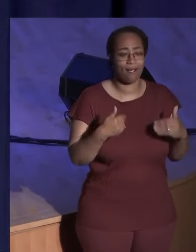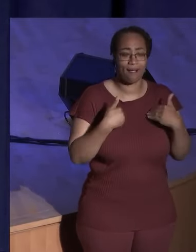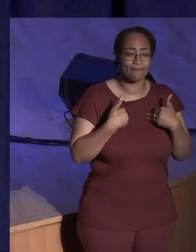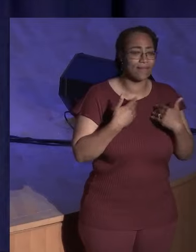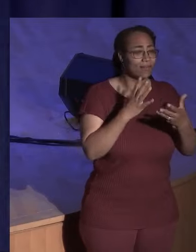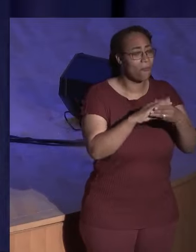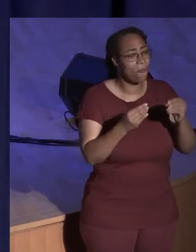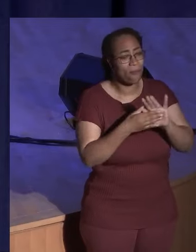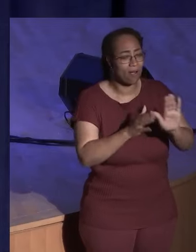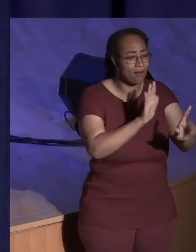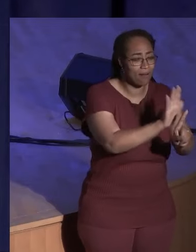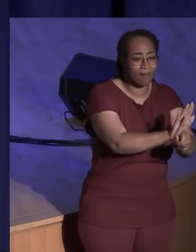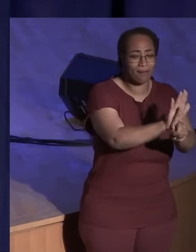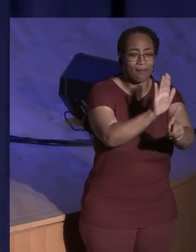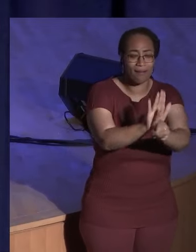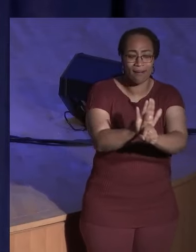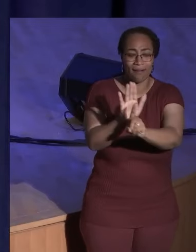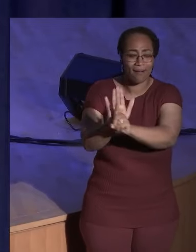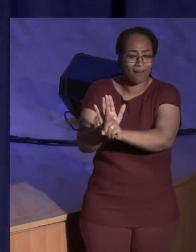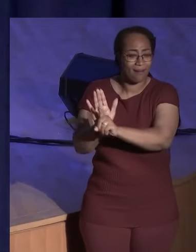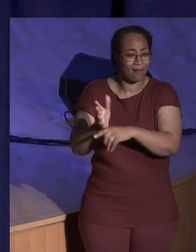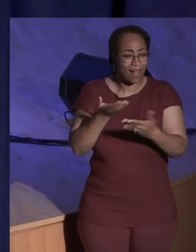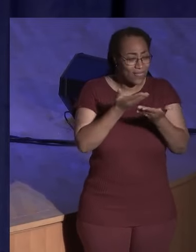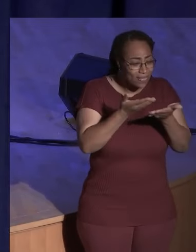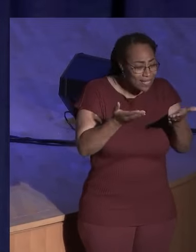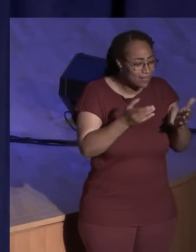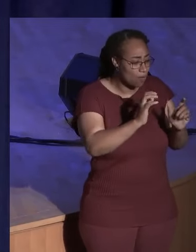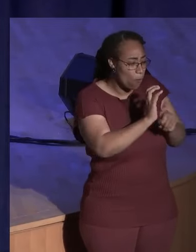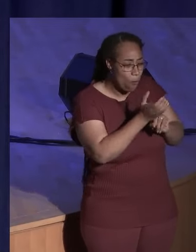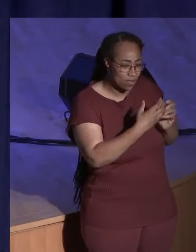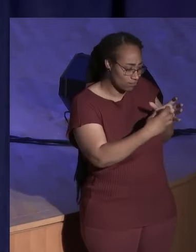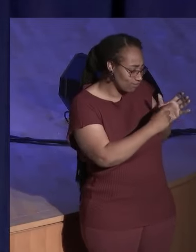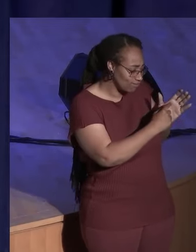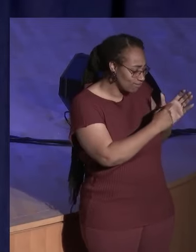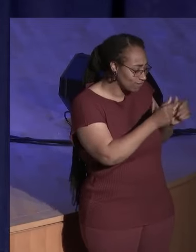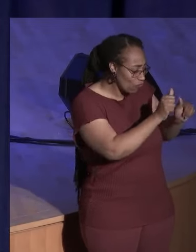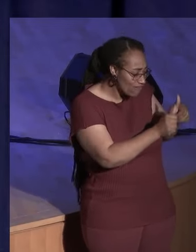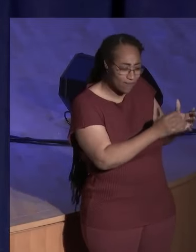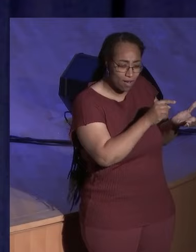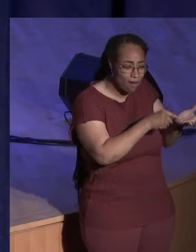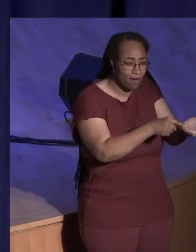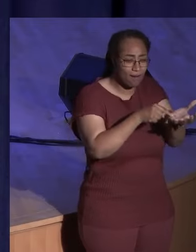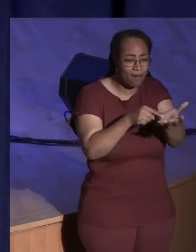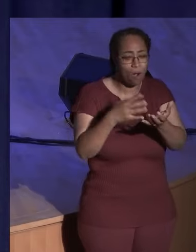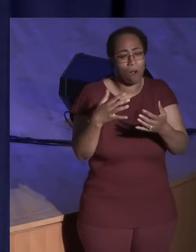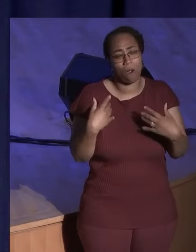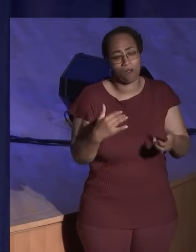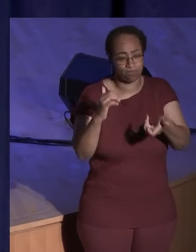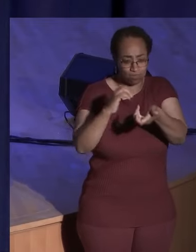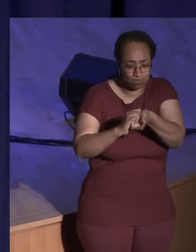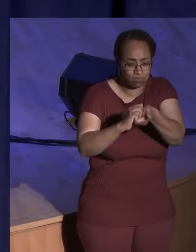keep, and communities they collaborate with. Before we do anything, please join me in giving a round